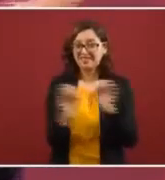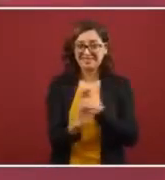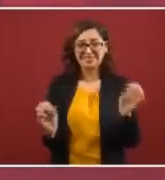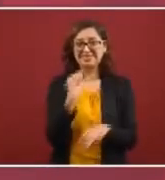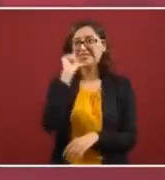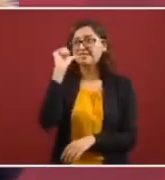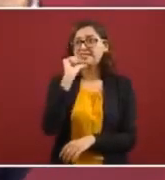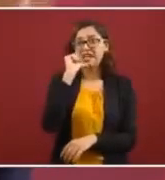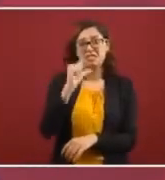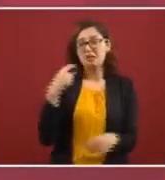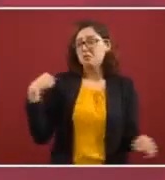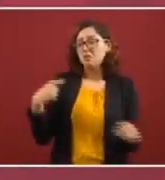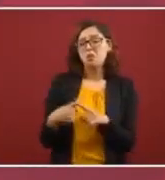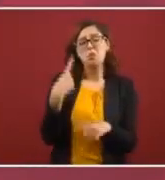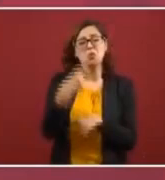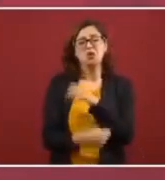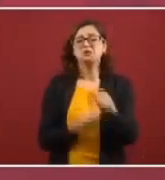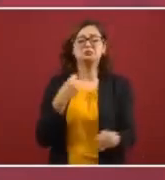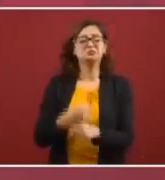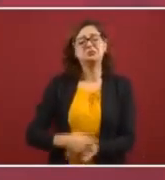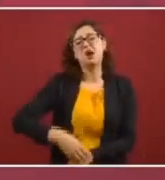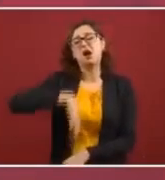no documentation.